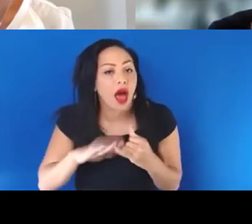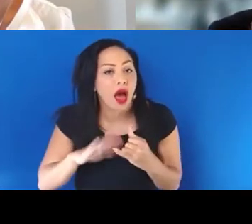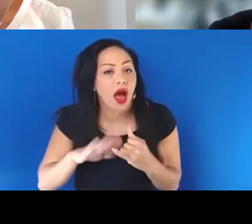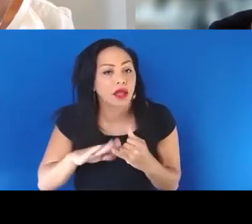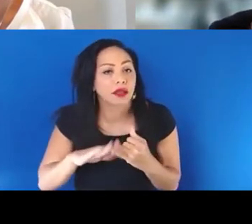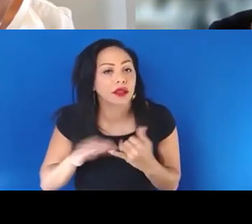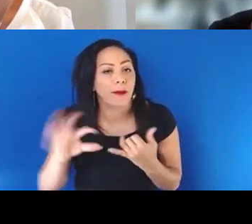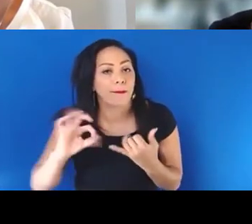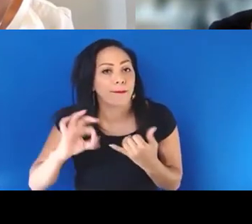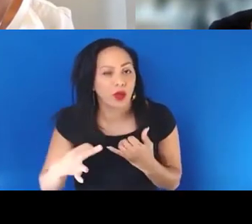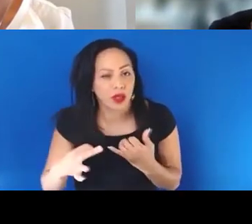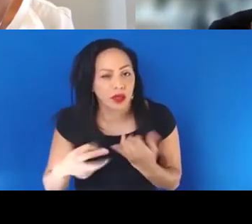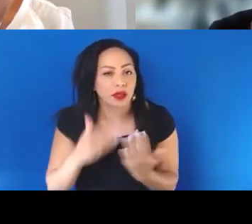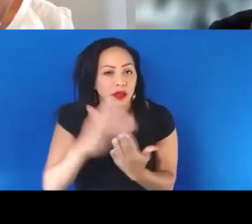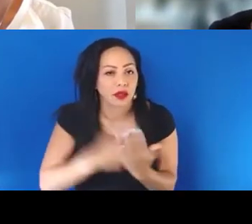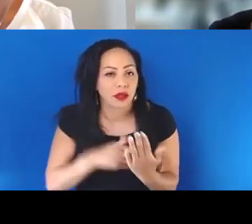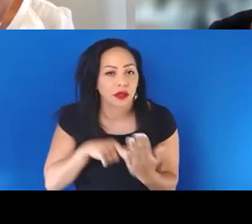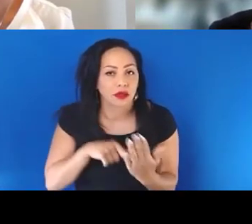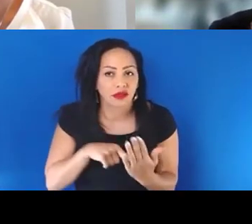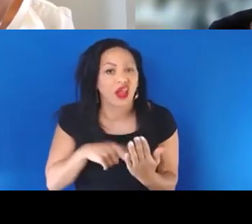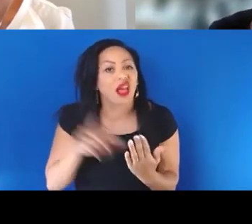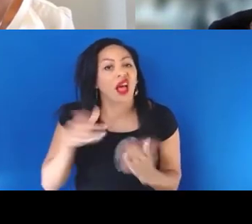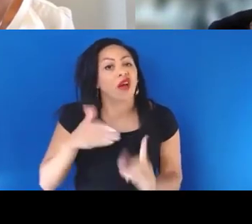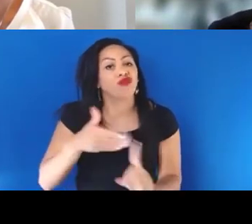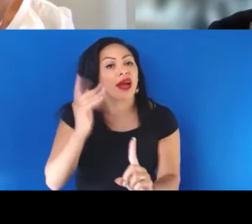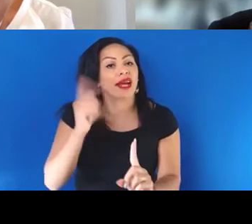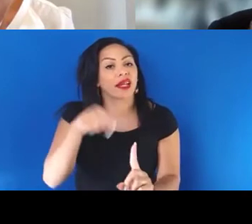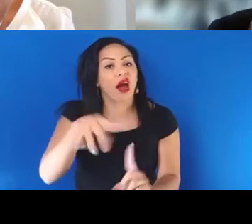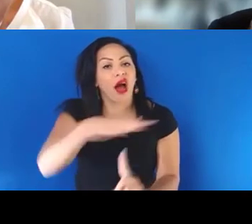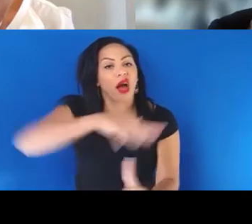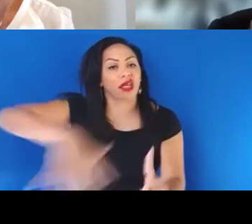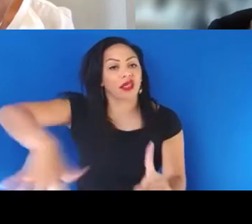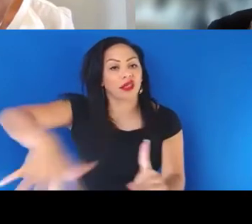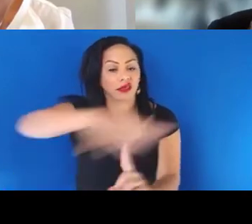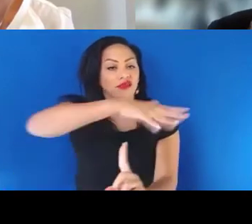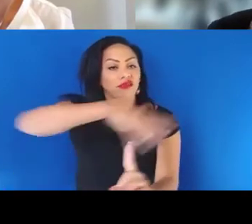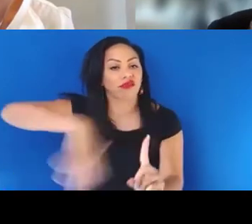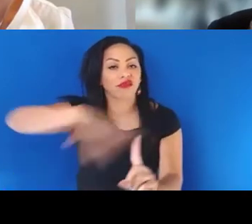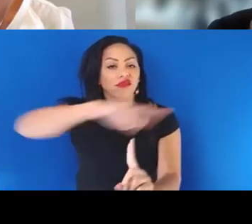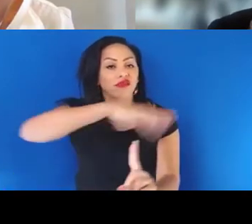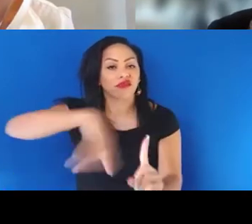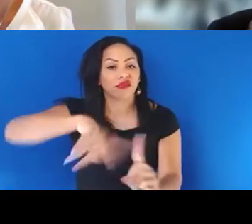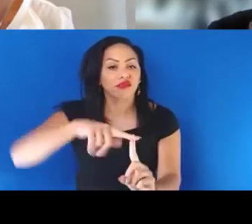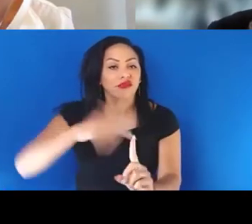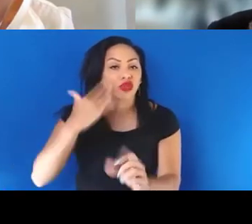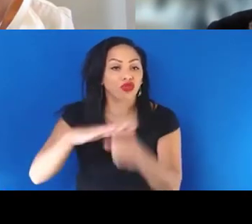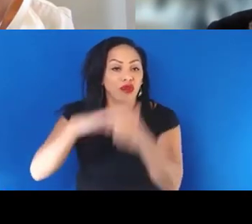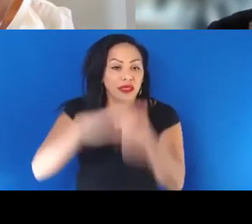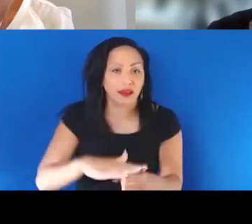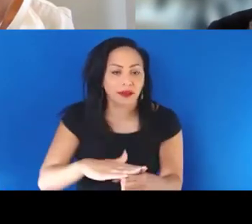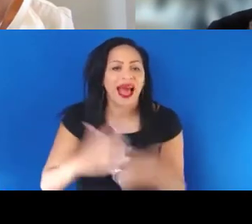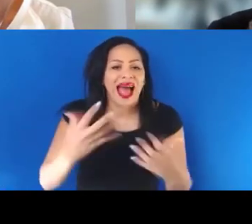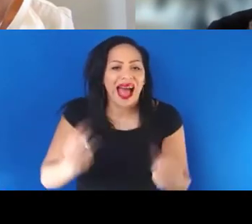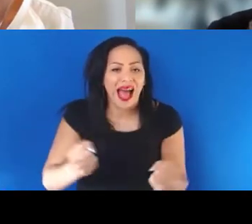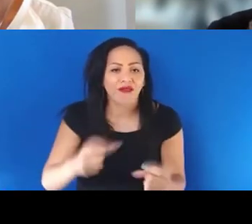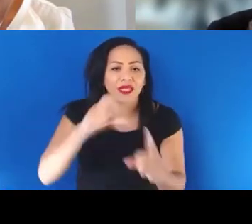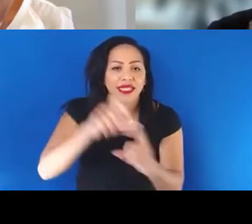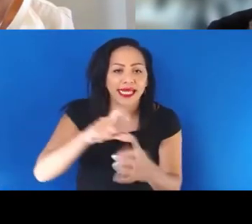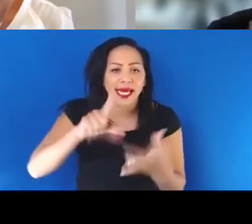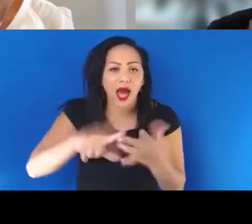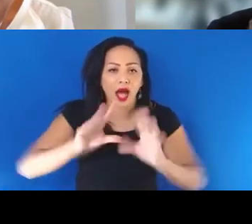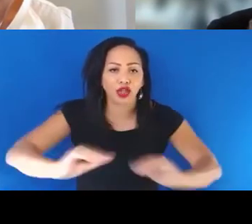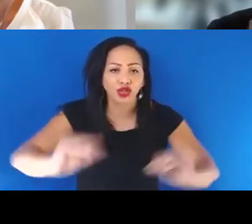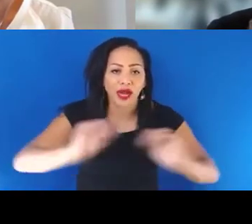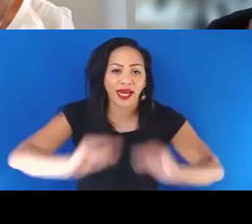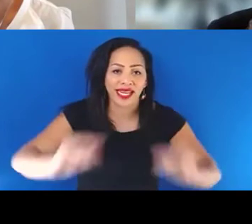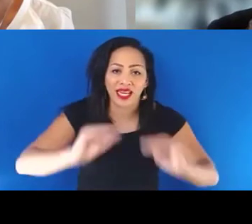recognition that the sector is racist and DEI trainings are happening in different organizations, but it's mostly to tick